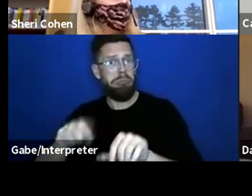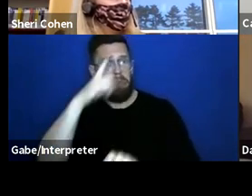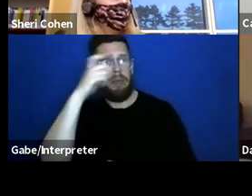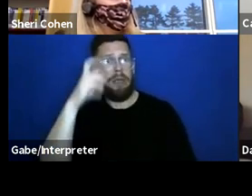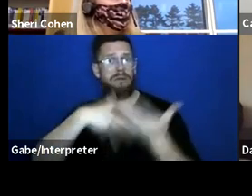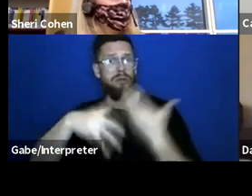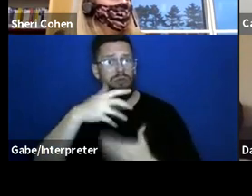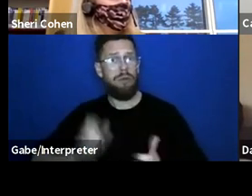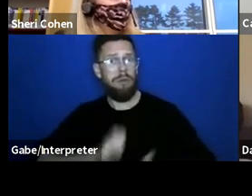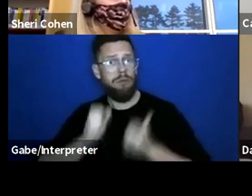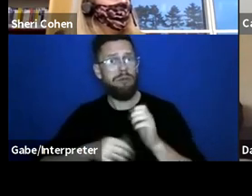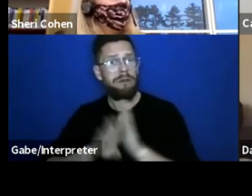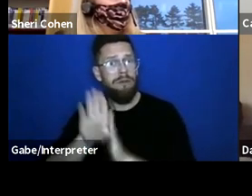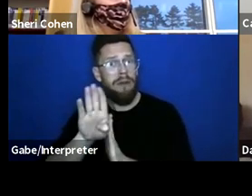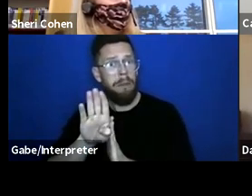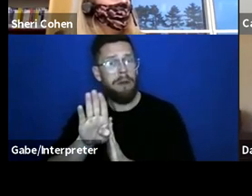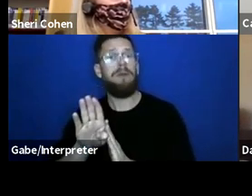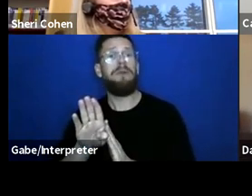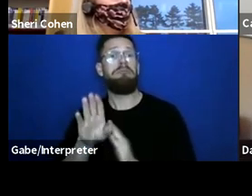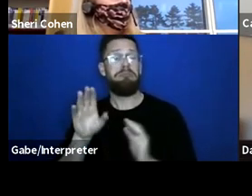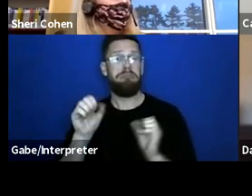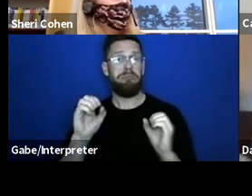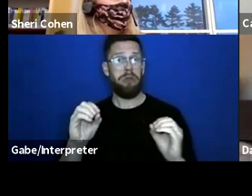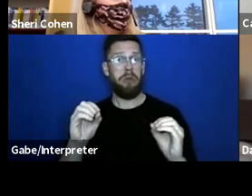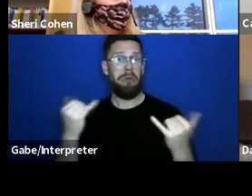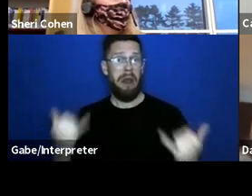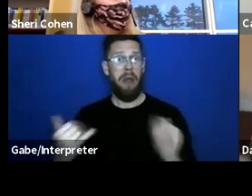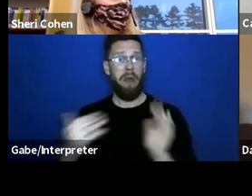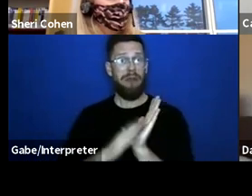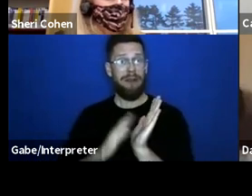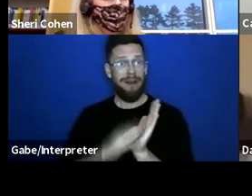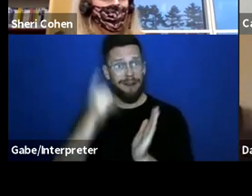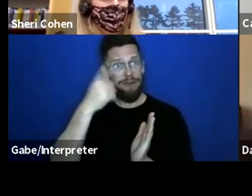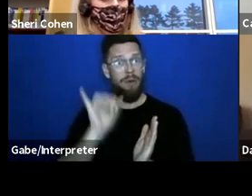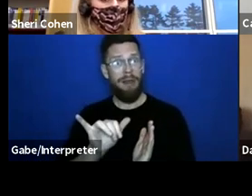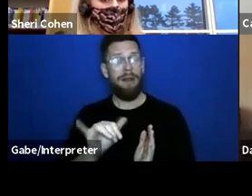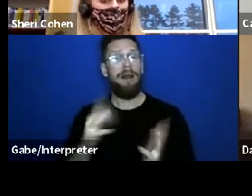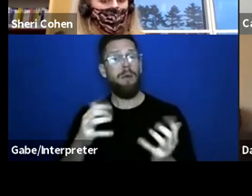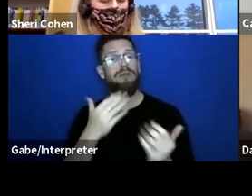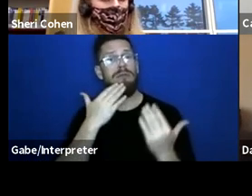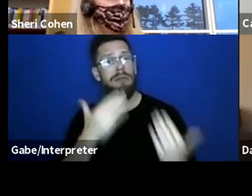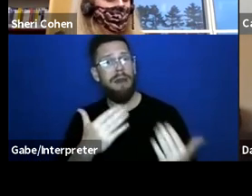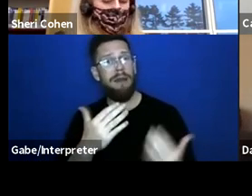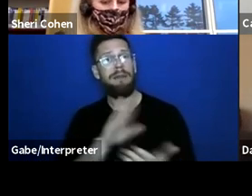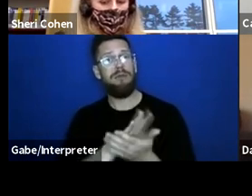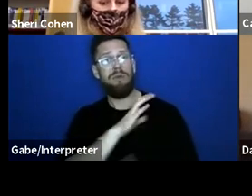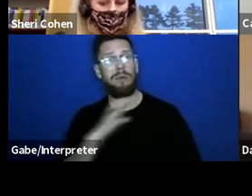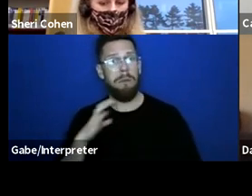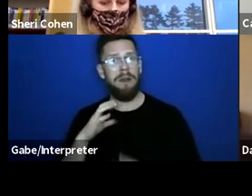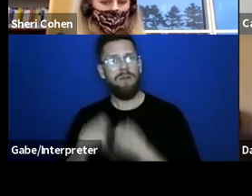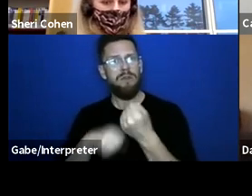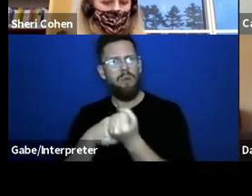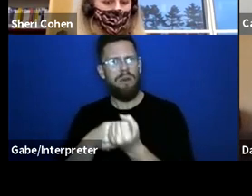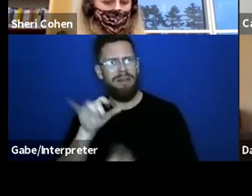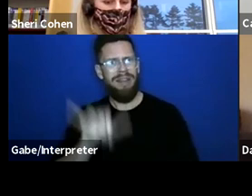development towards students. So we're being recognized for it. I'd like to thank the school committee for being a supporter of this initiative, because in the